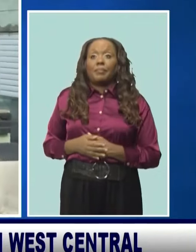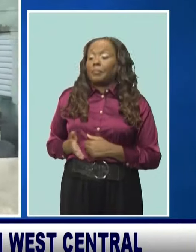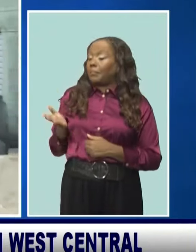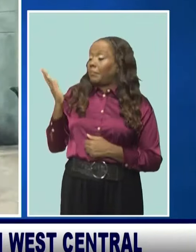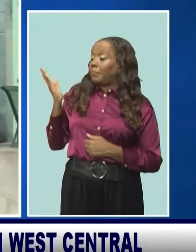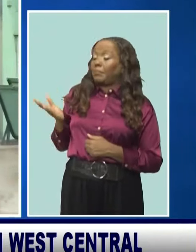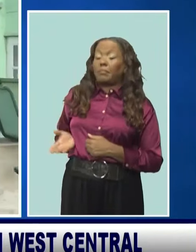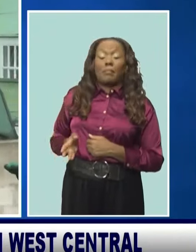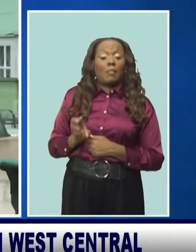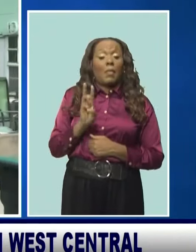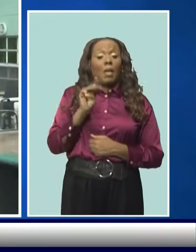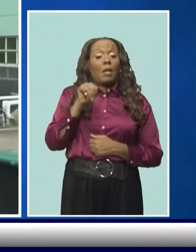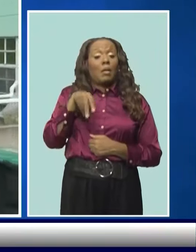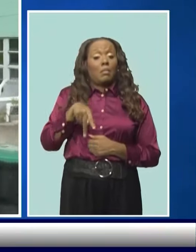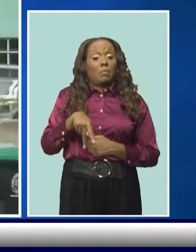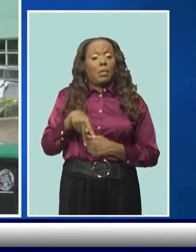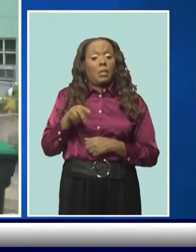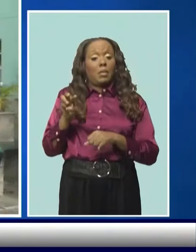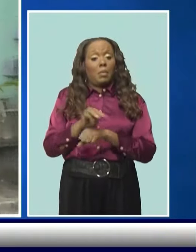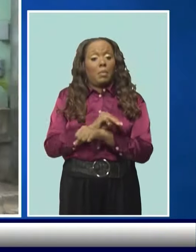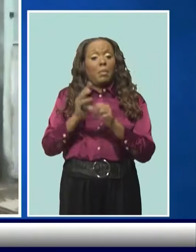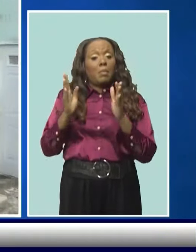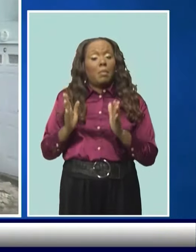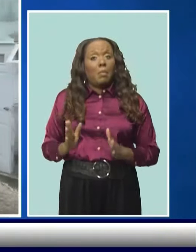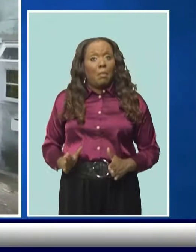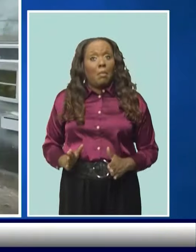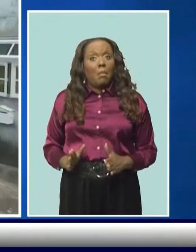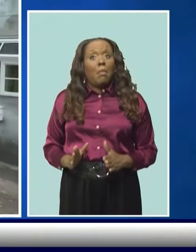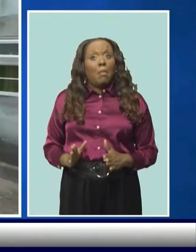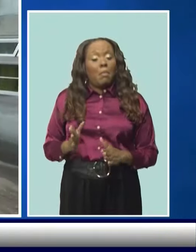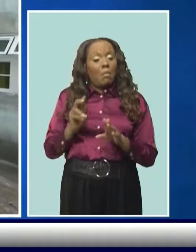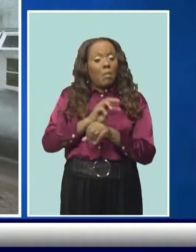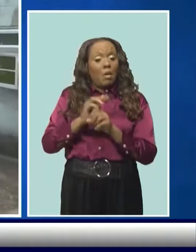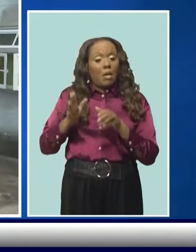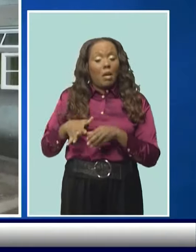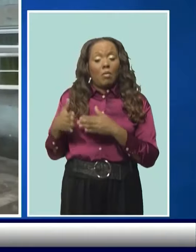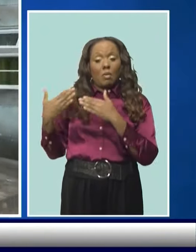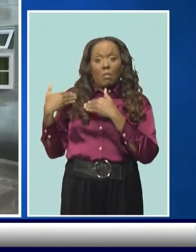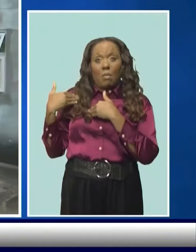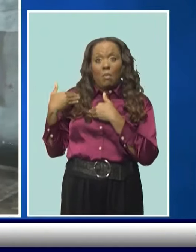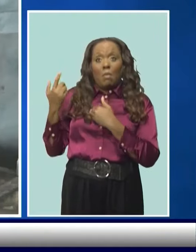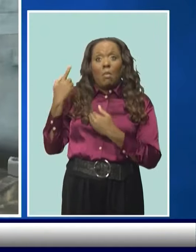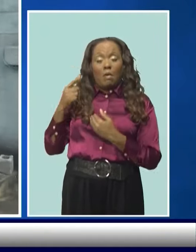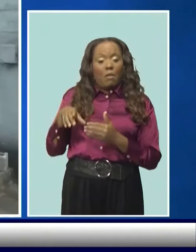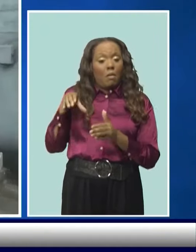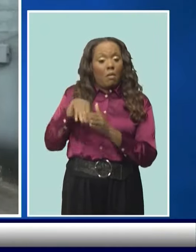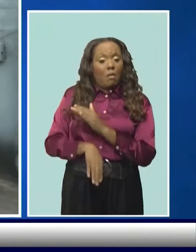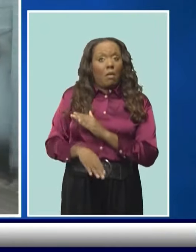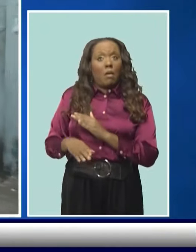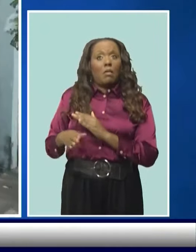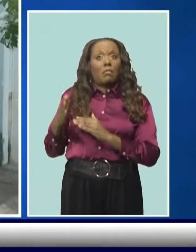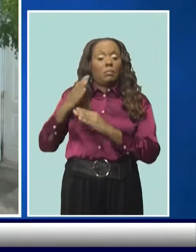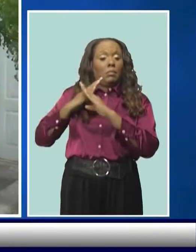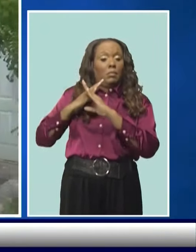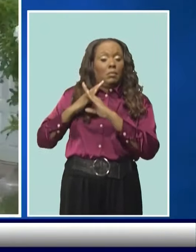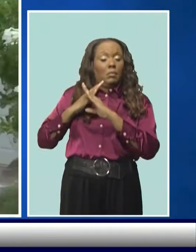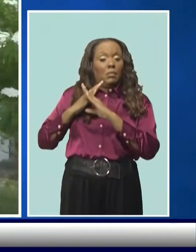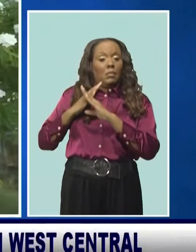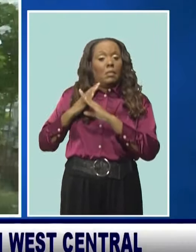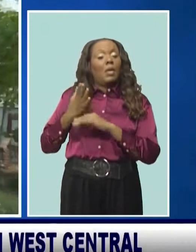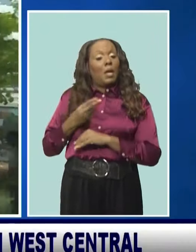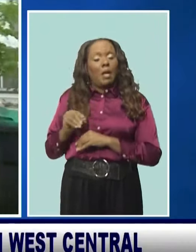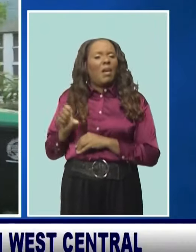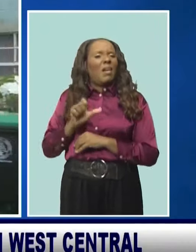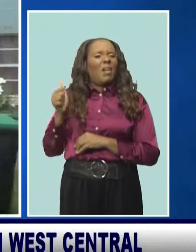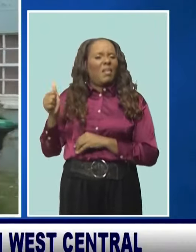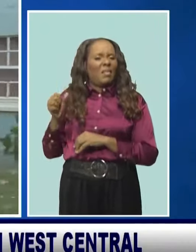Parliament Adrian Medic Ford, Minister of State in the Attorney General Office with responsibility for crime prevention, Corey Lane, and the top